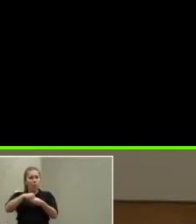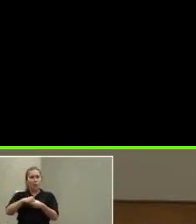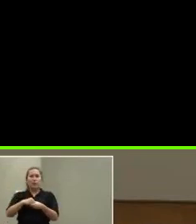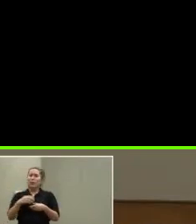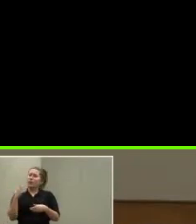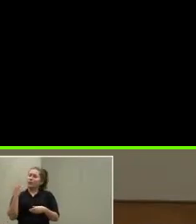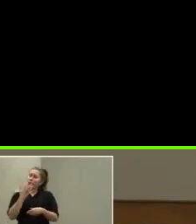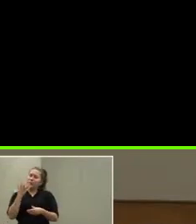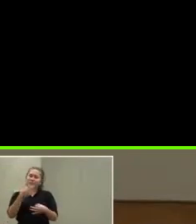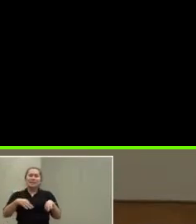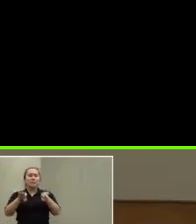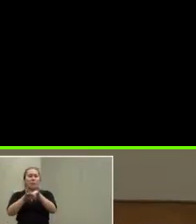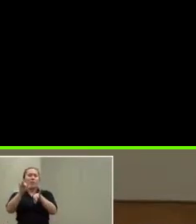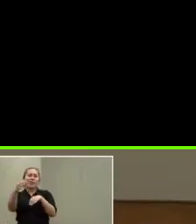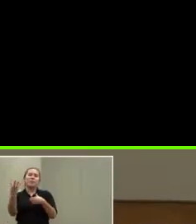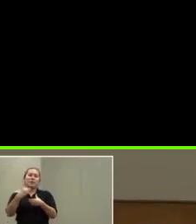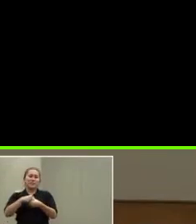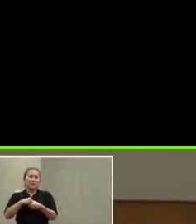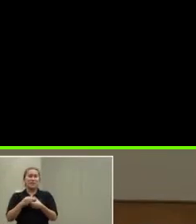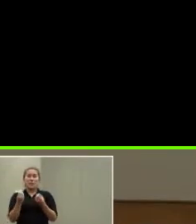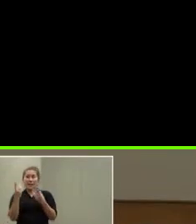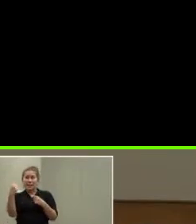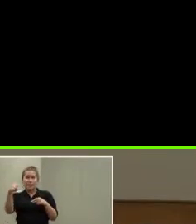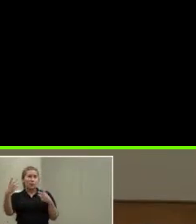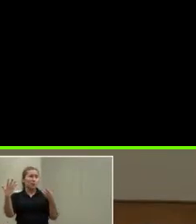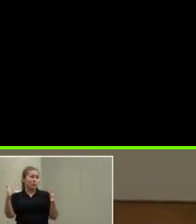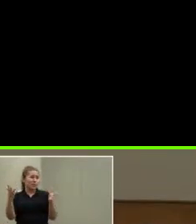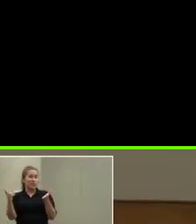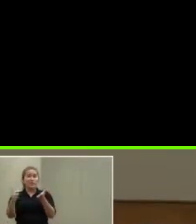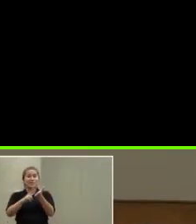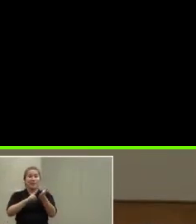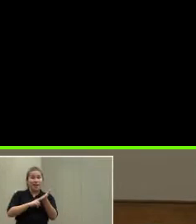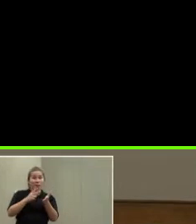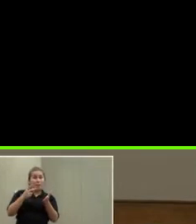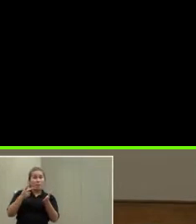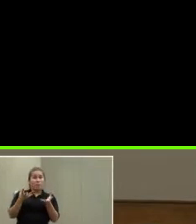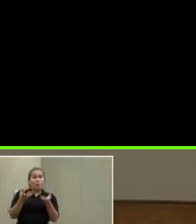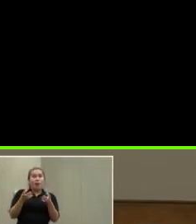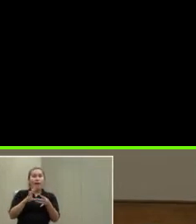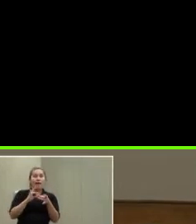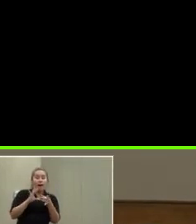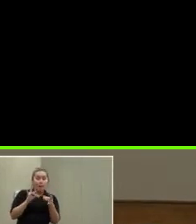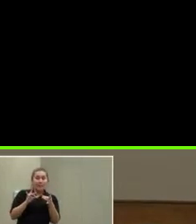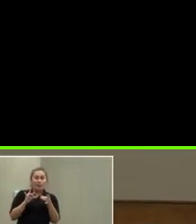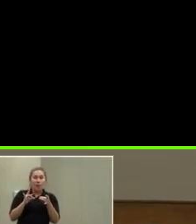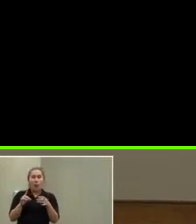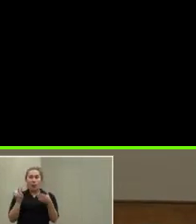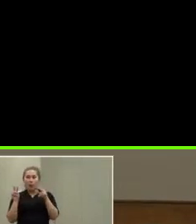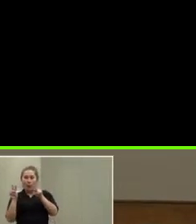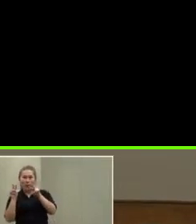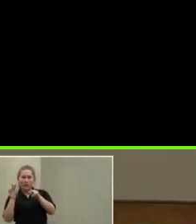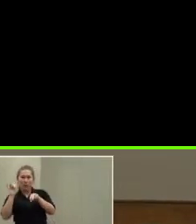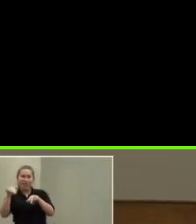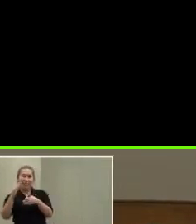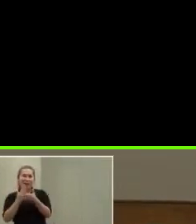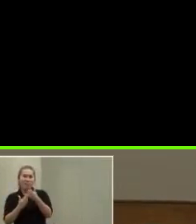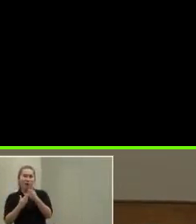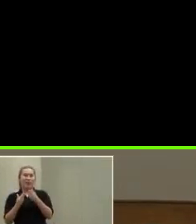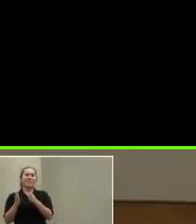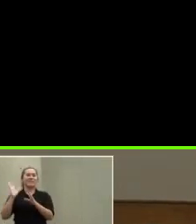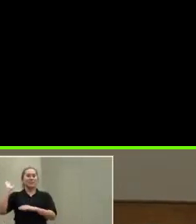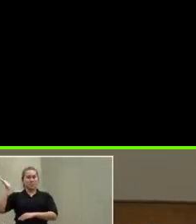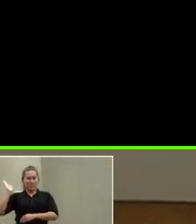that participation. Many of you are signed up for comment, and we'll be looking forward to that later on in the